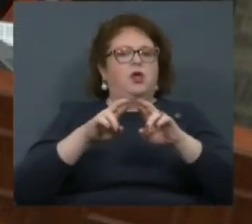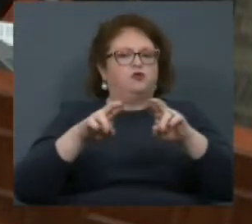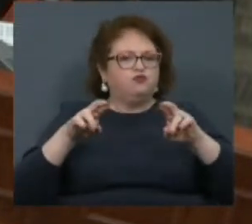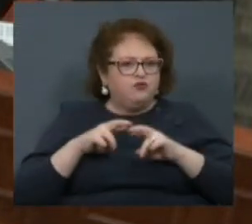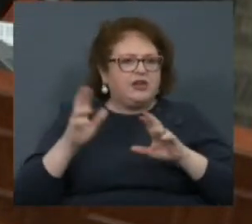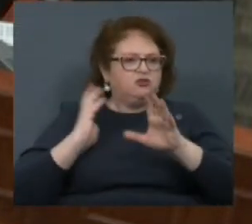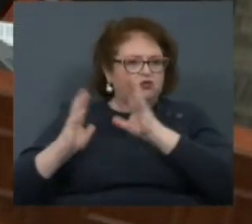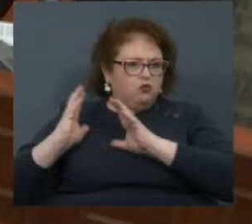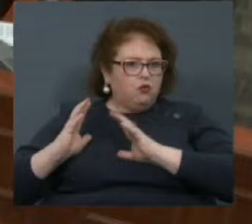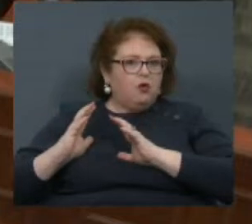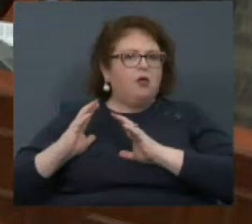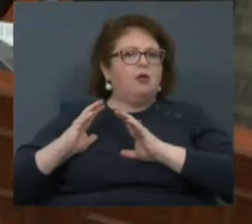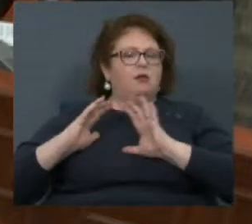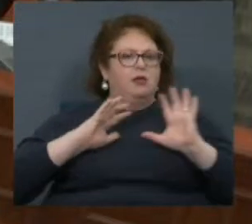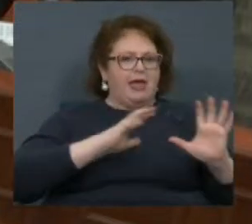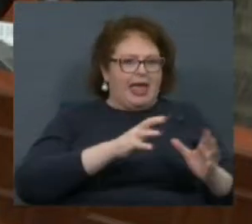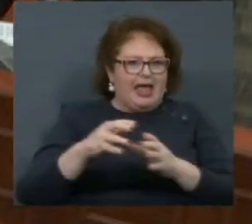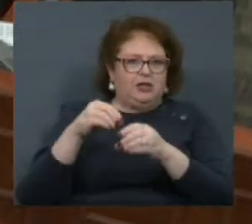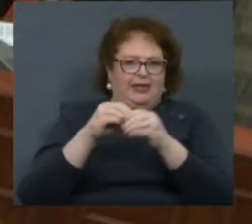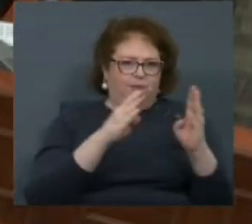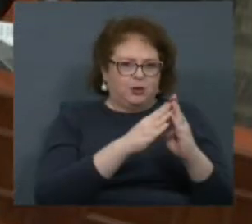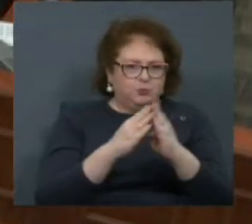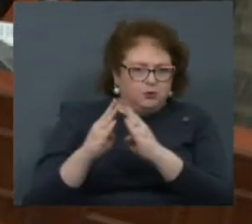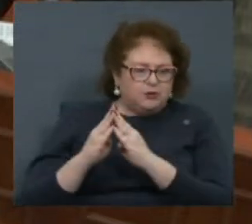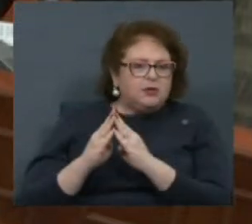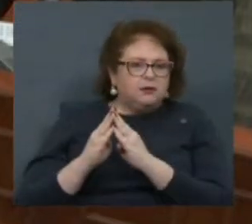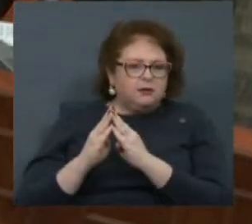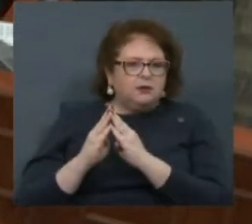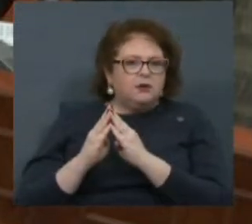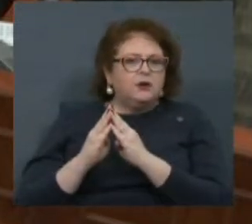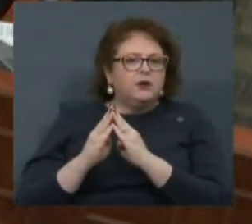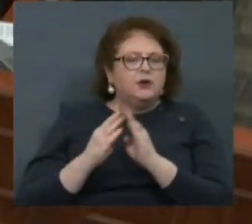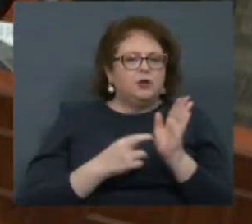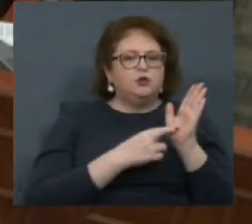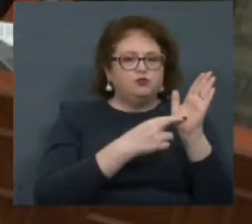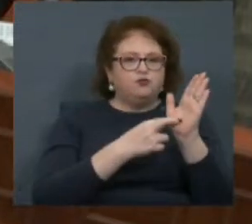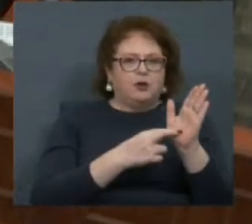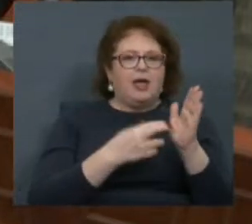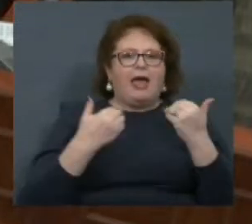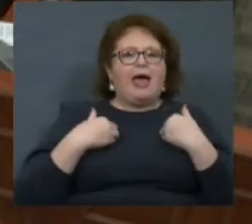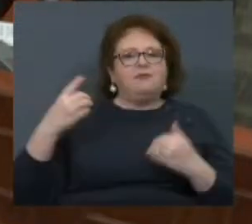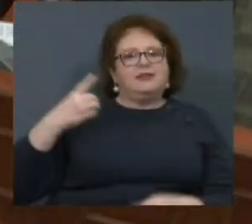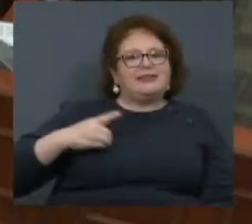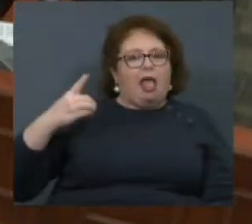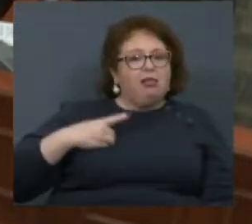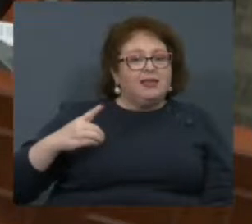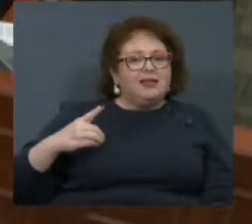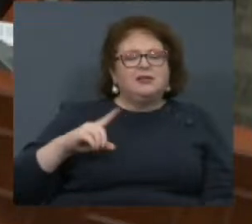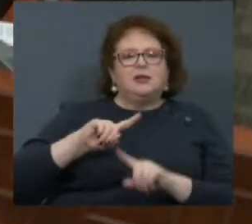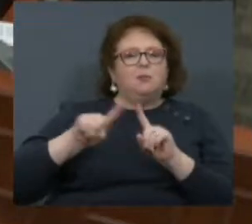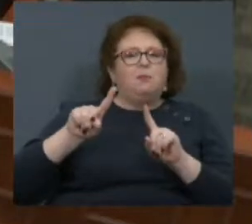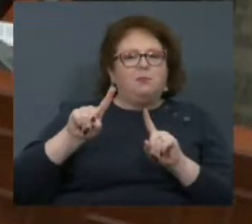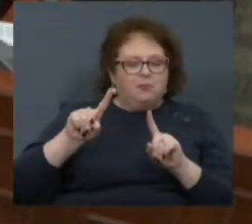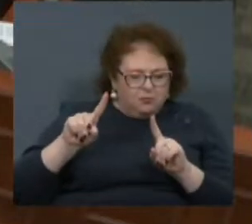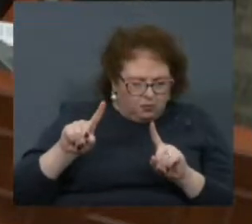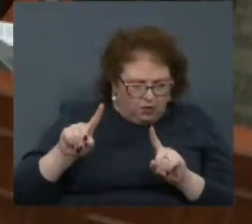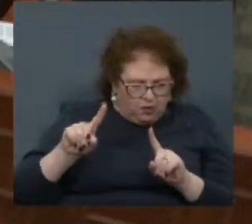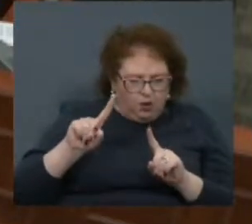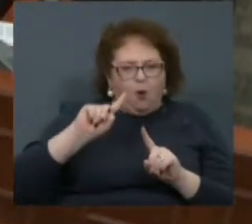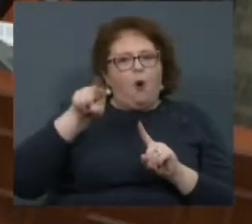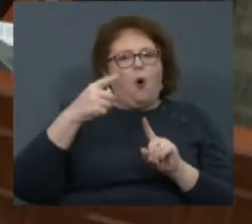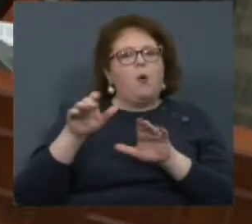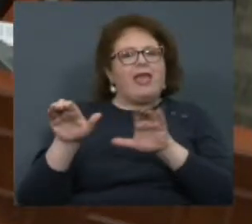I think I want to talk about delegates compared to representatives, because delegates only act on the instructions that are given to